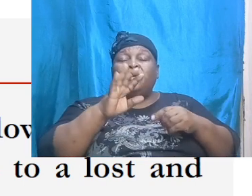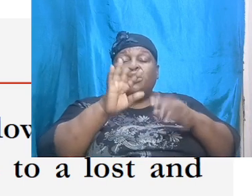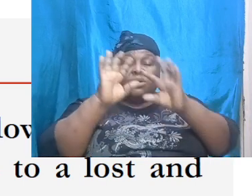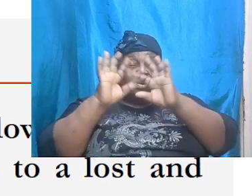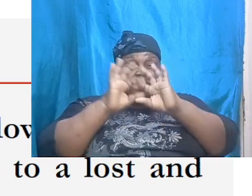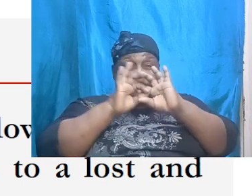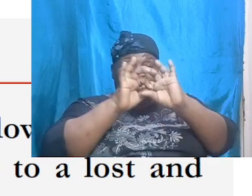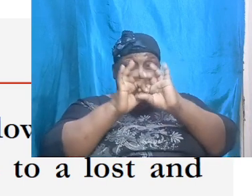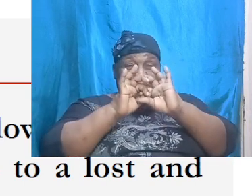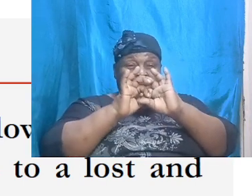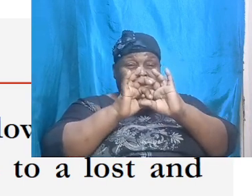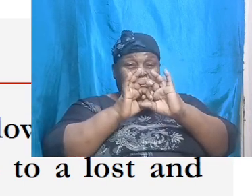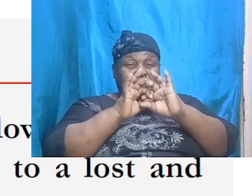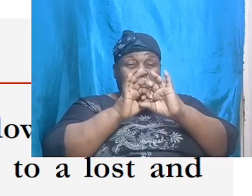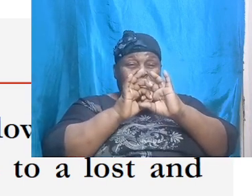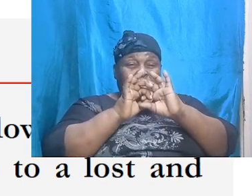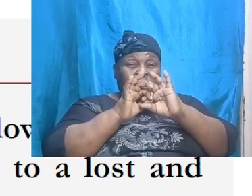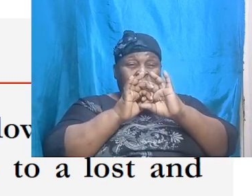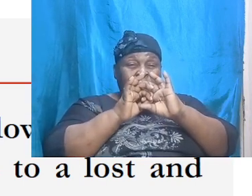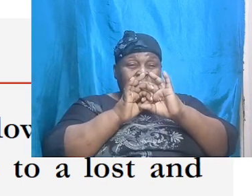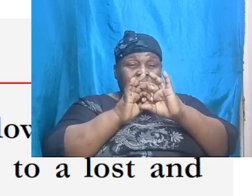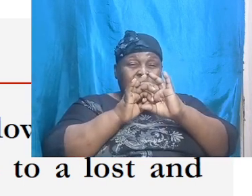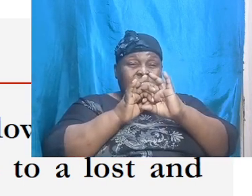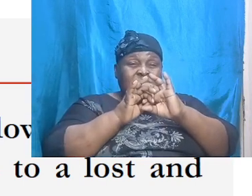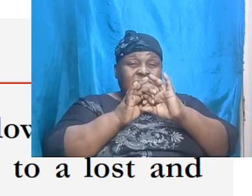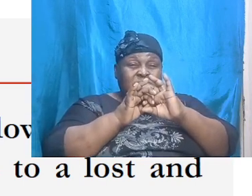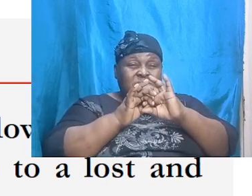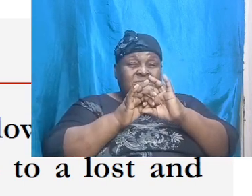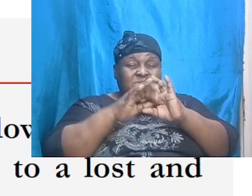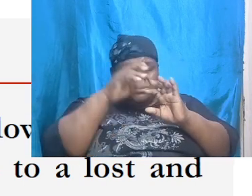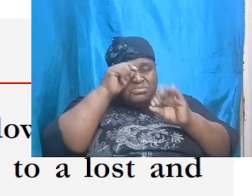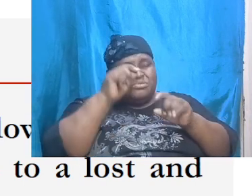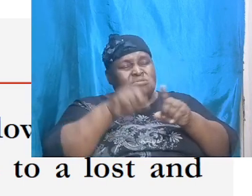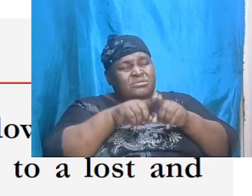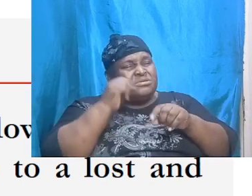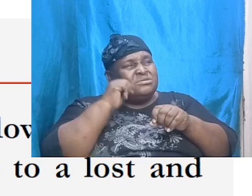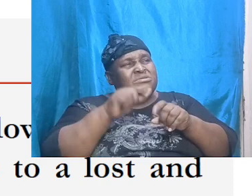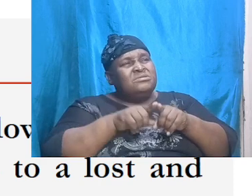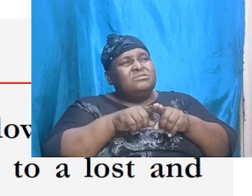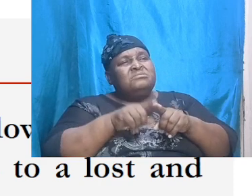that say, boy, brethren, you know, you do me something wrong, you know, but, you know,